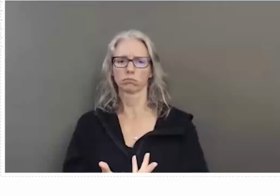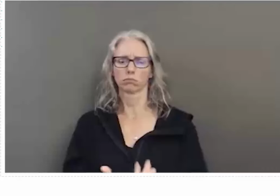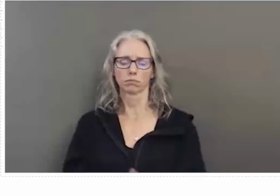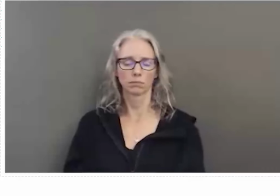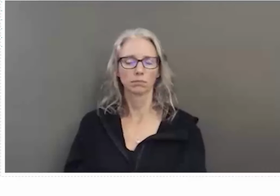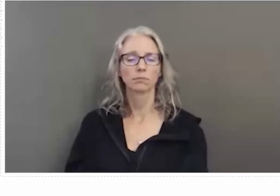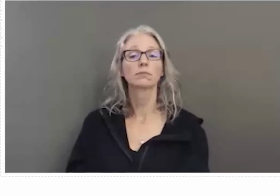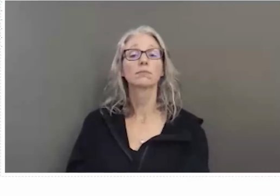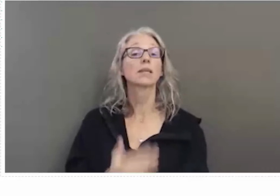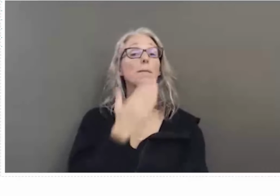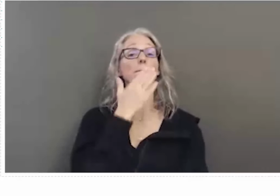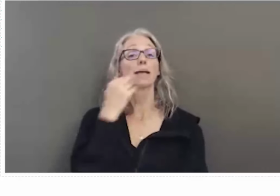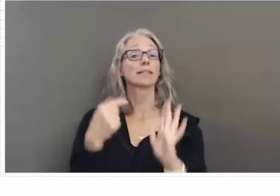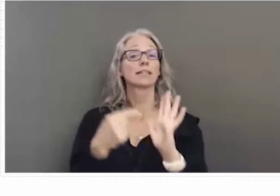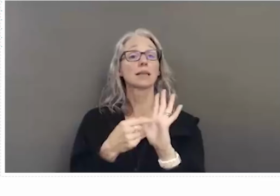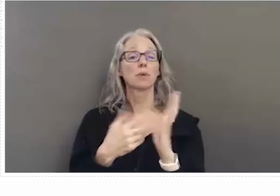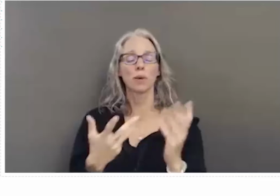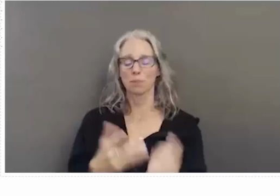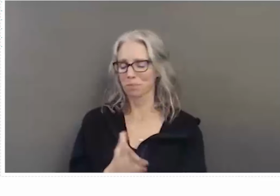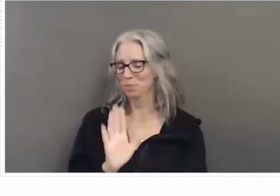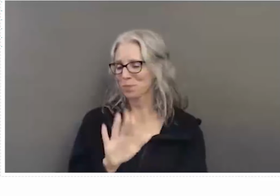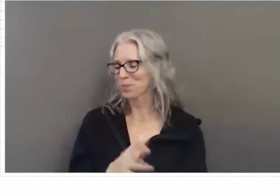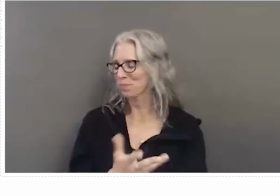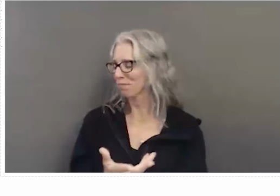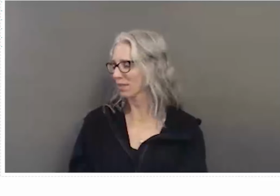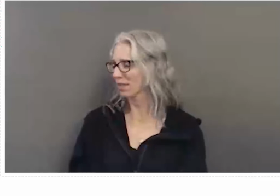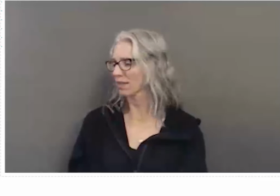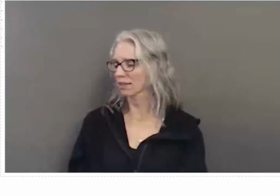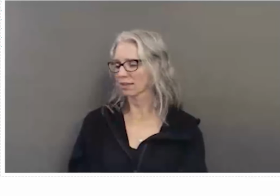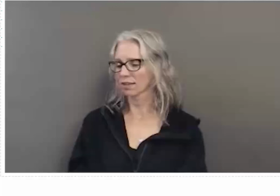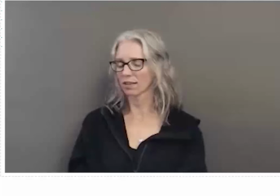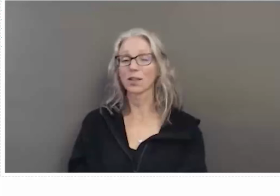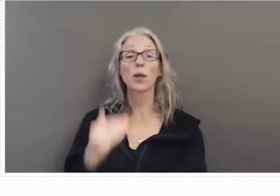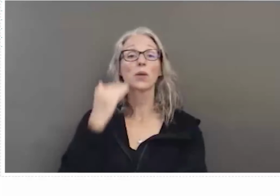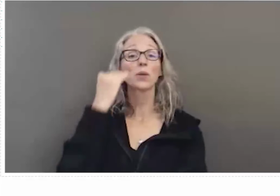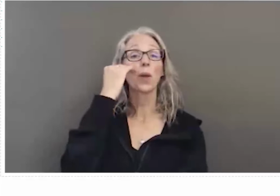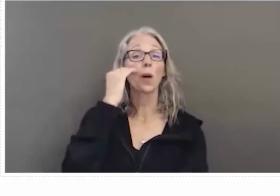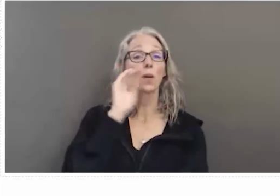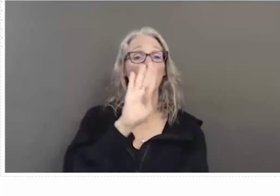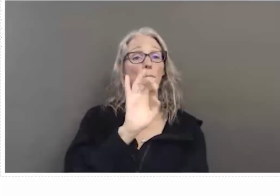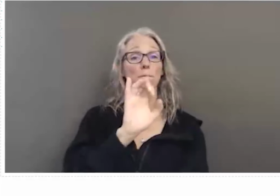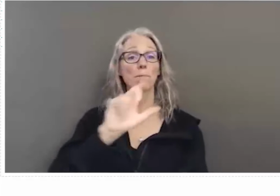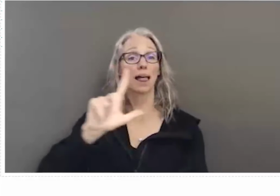is, you're probably all familiar with the Bell campaign for mental health.